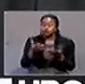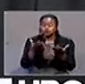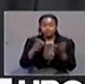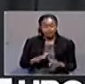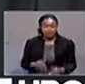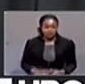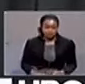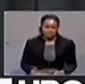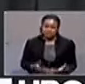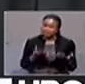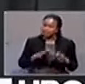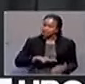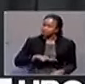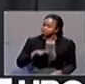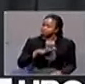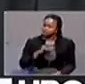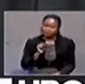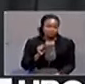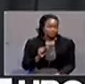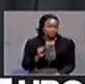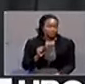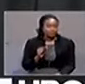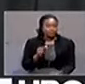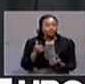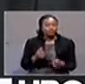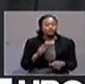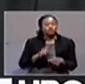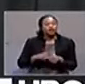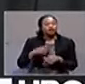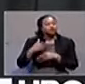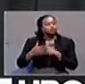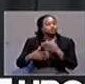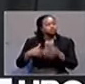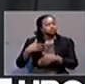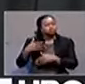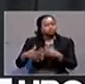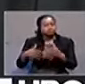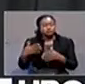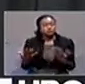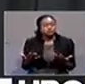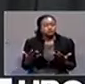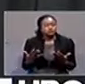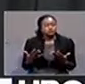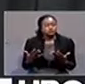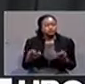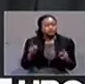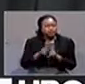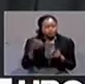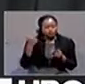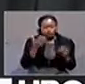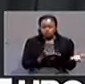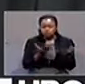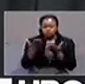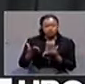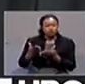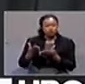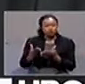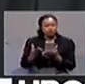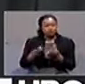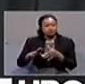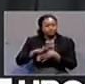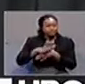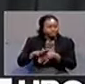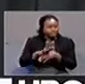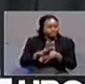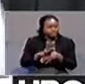very early age. When we moved down to homosexuality bill in 2009, Madam Speaker,